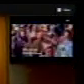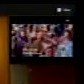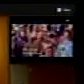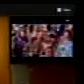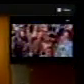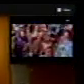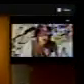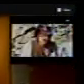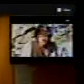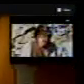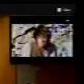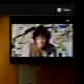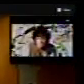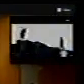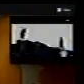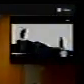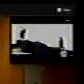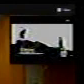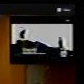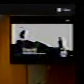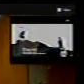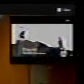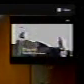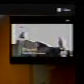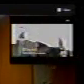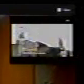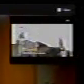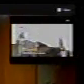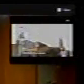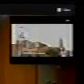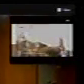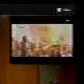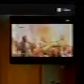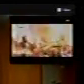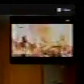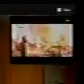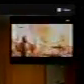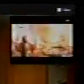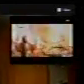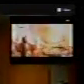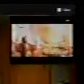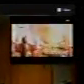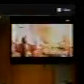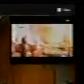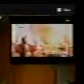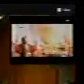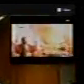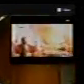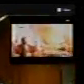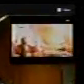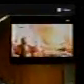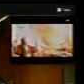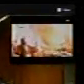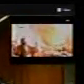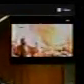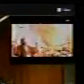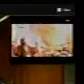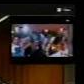forerunner. He did no miracle, and so I'll follow my forerunner. He knew the calling of the Father upon him, and